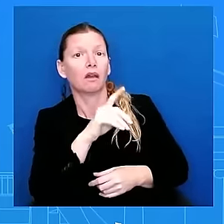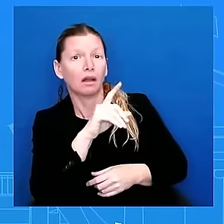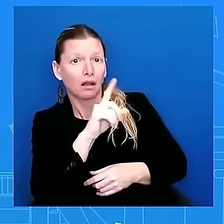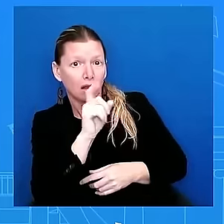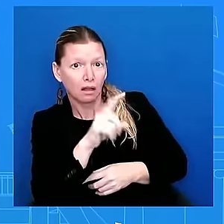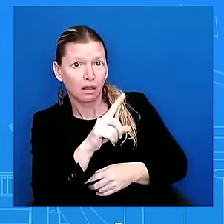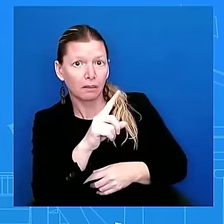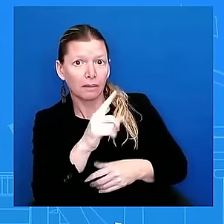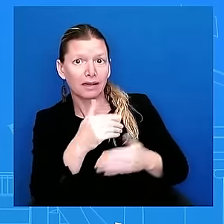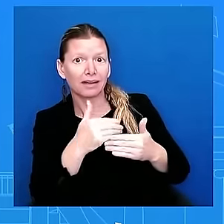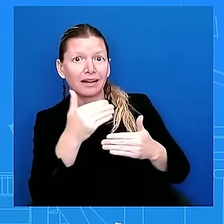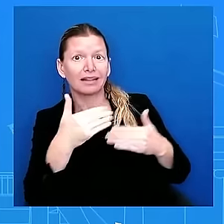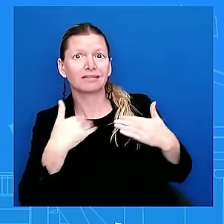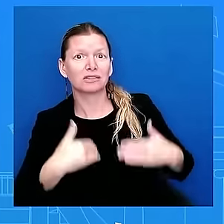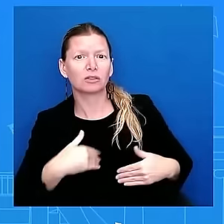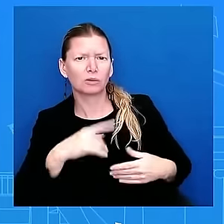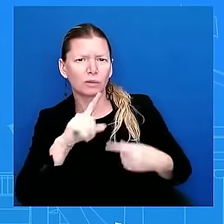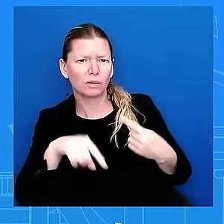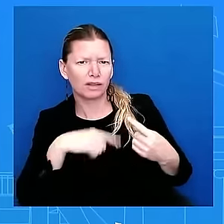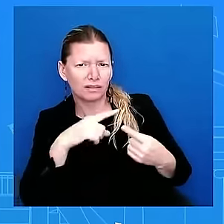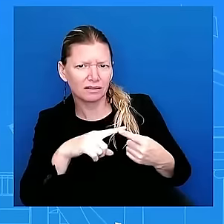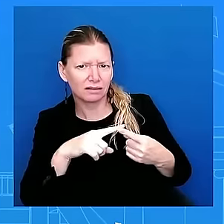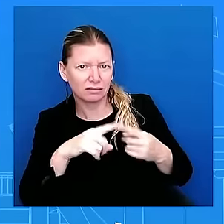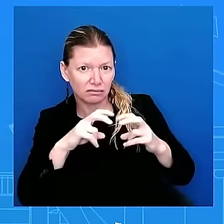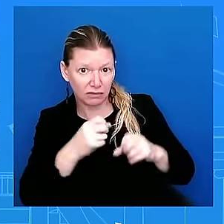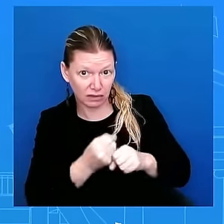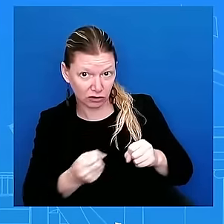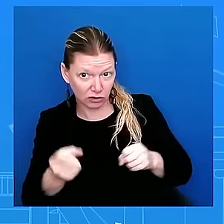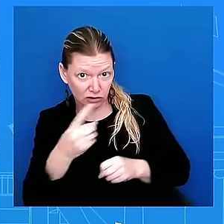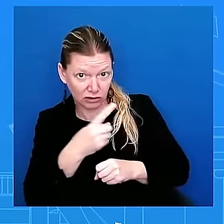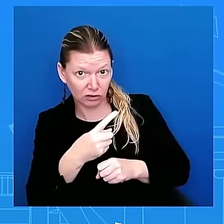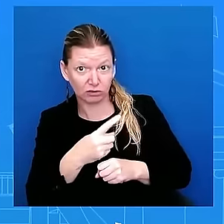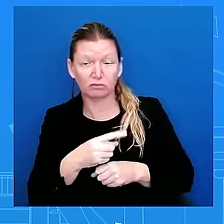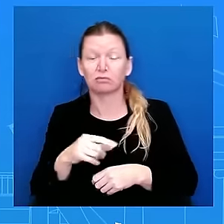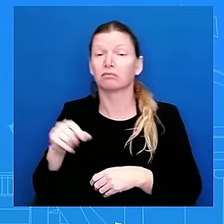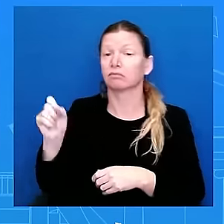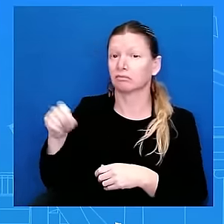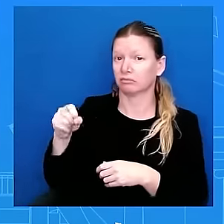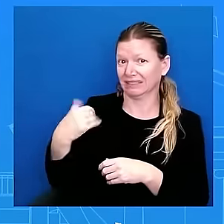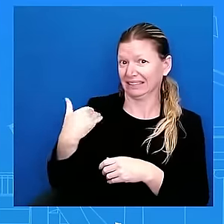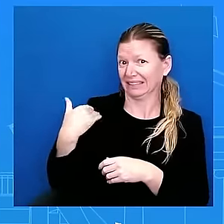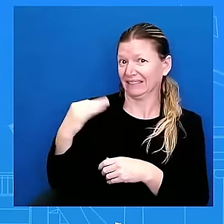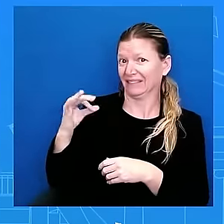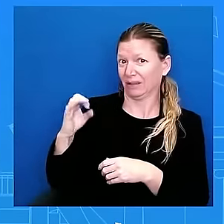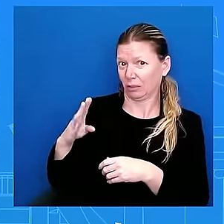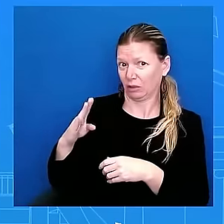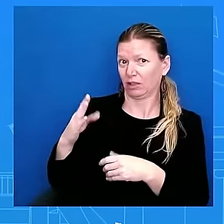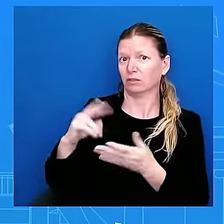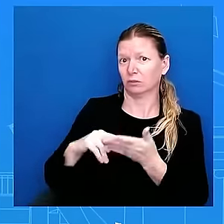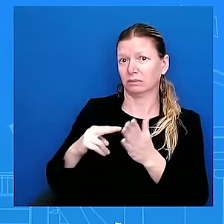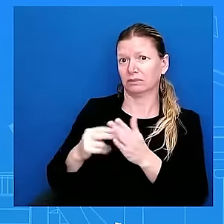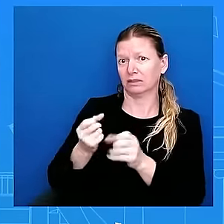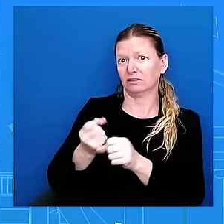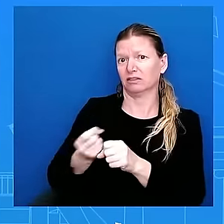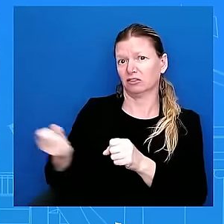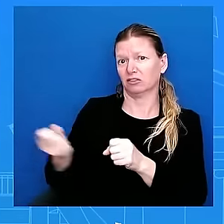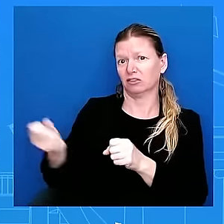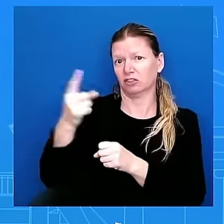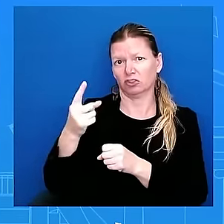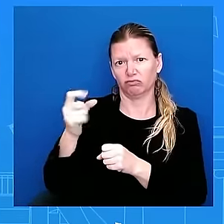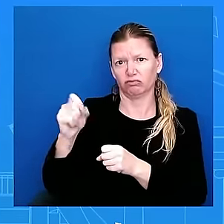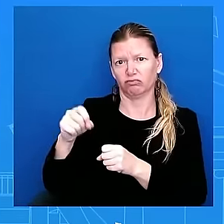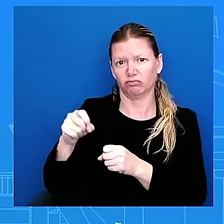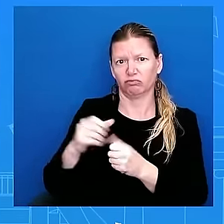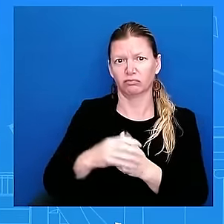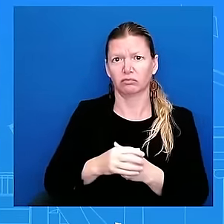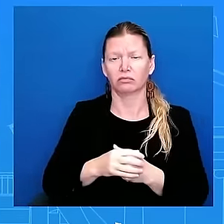next year. The last one was in February. Okay. And can you clarify for us, forgive me, I might have missed it, or by design, he will or he